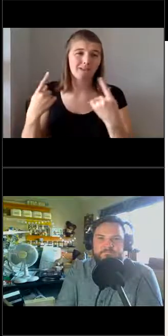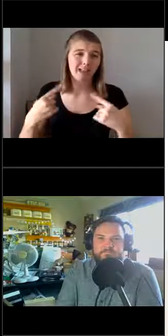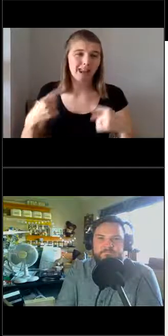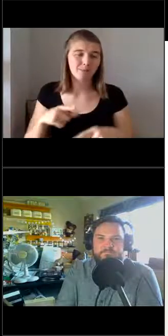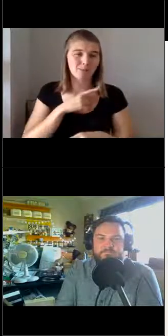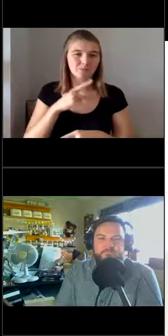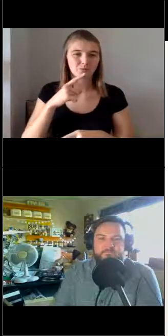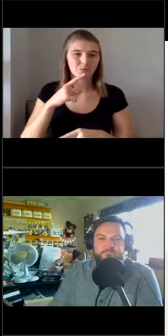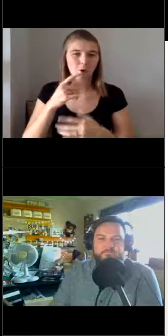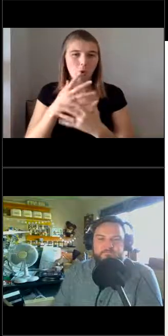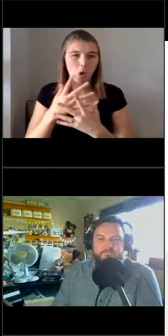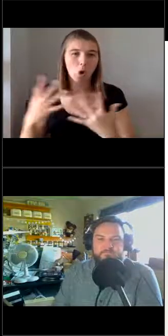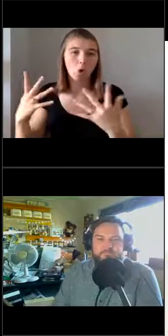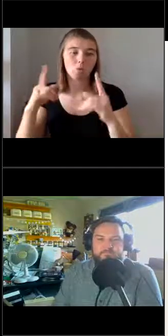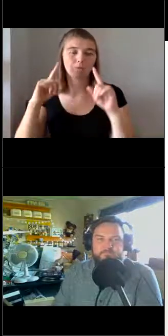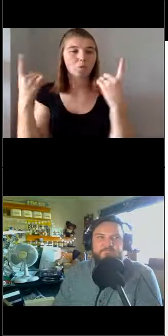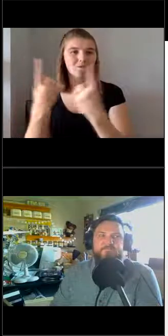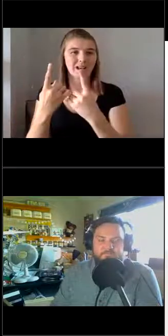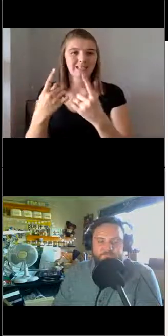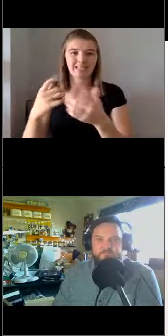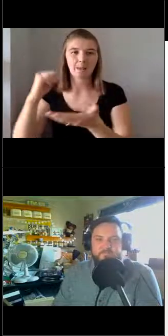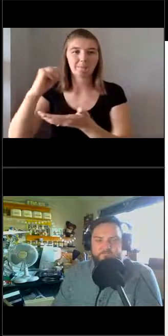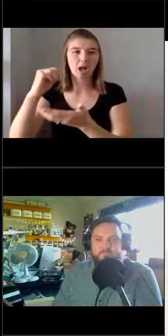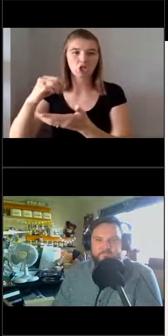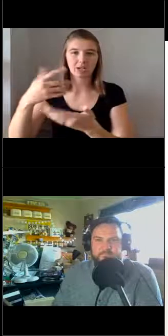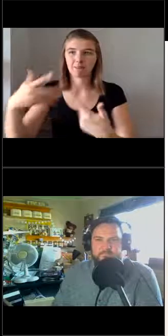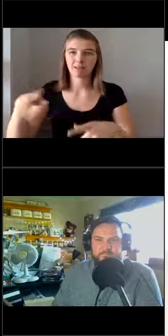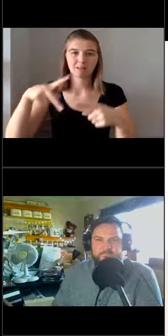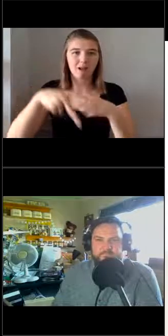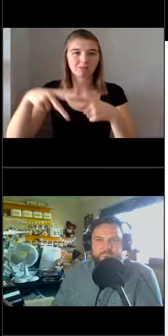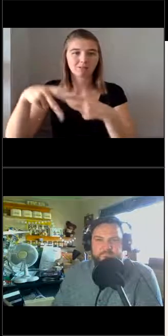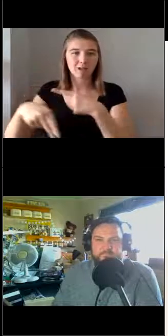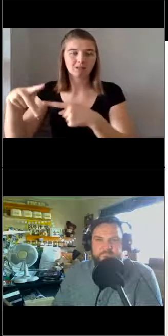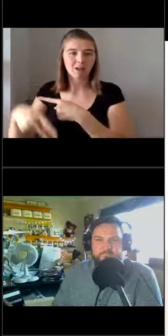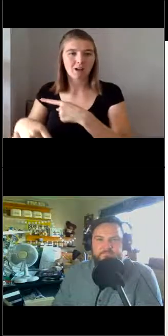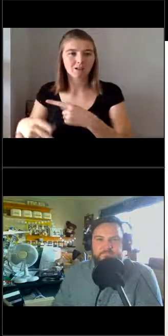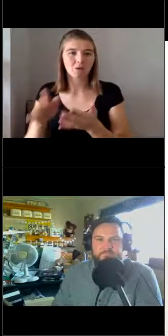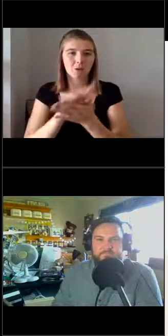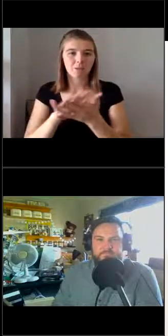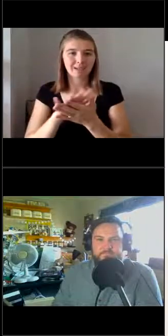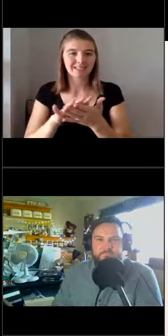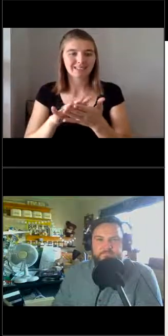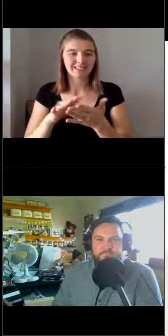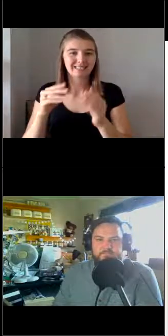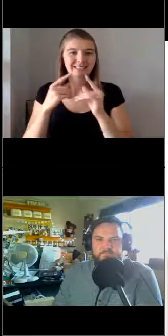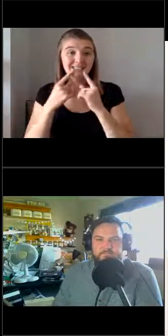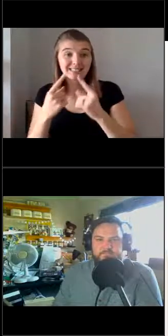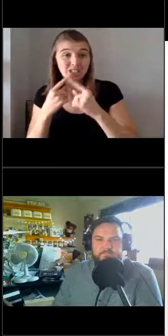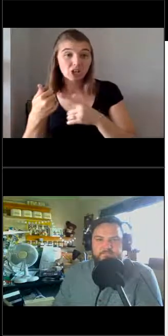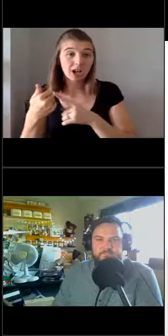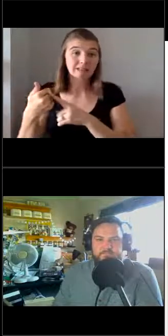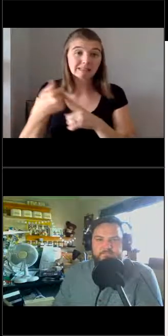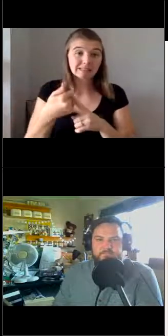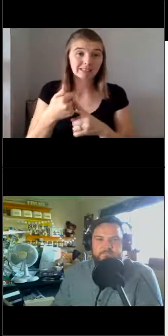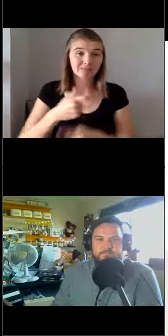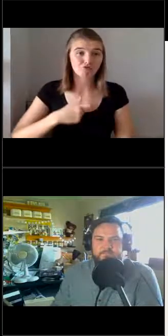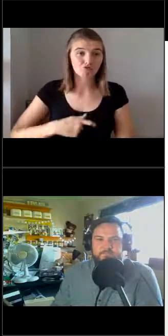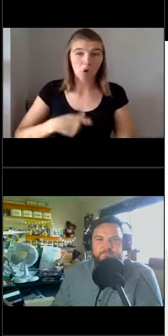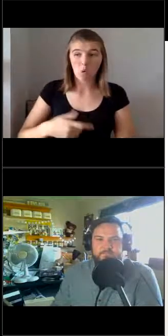of budget, so teaching assistants roles are gone. We do not